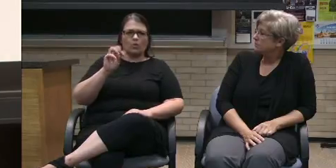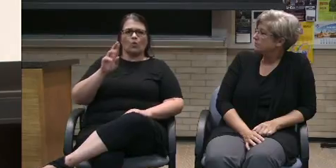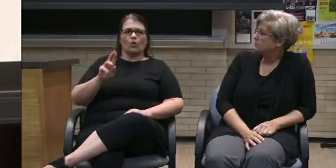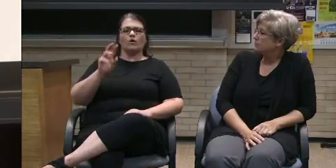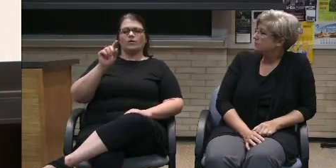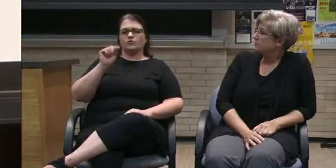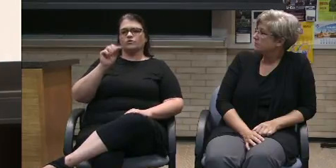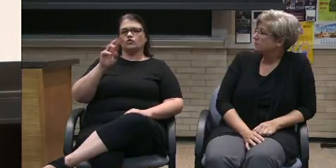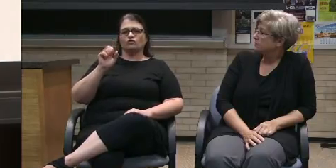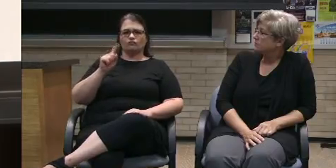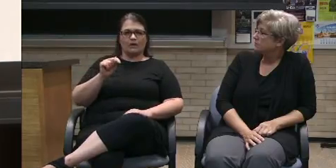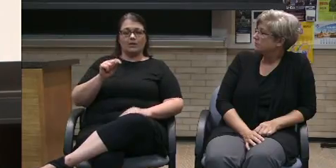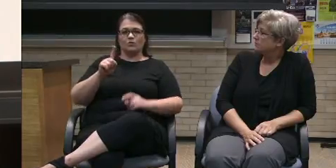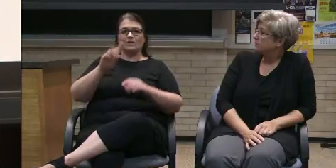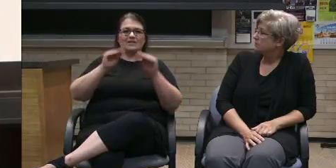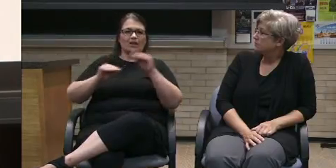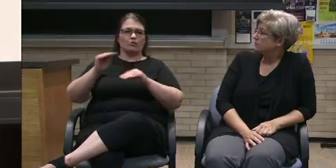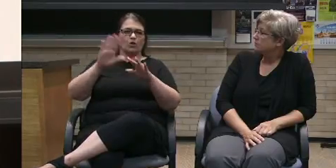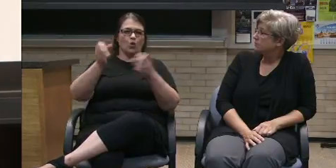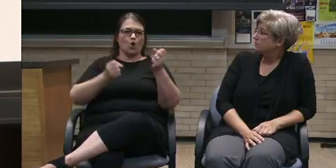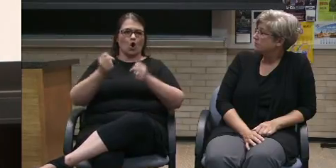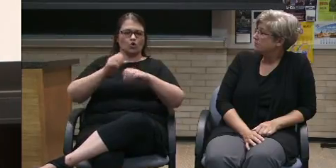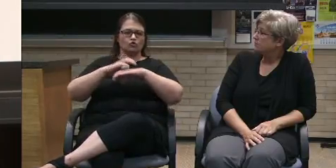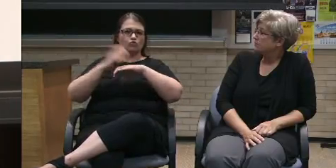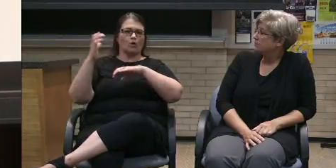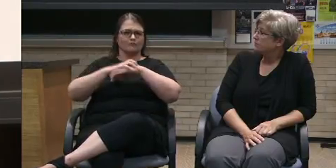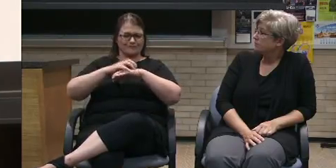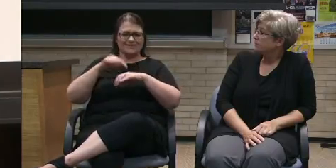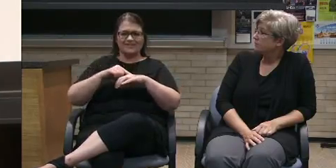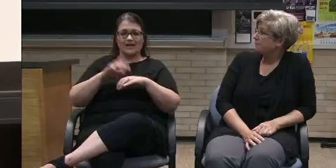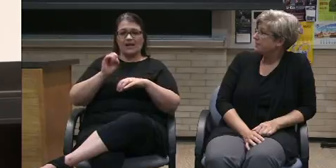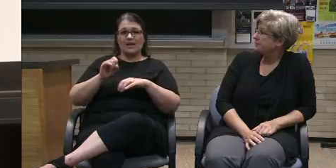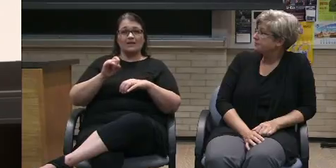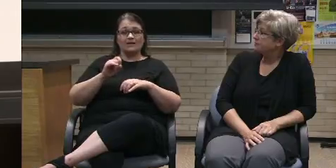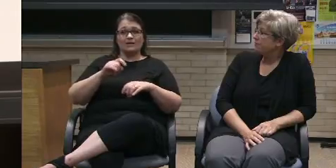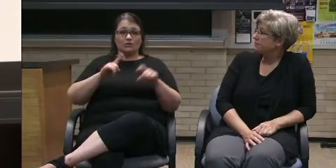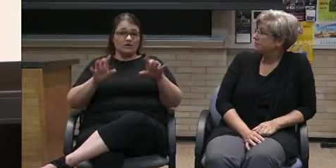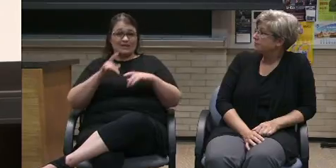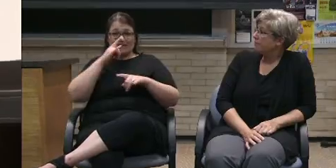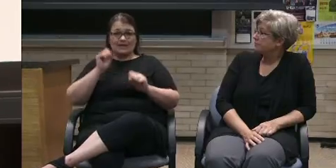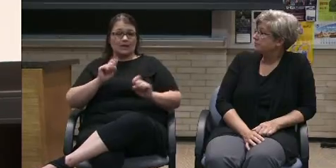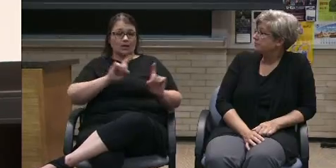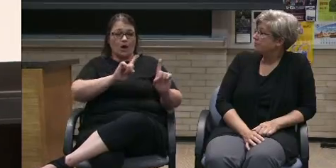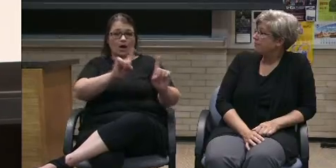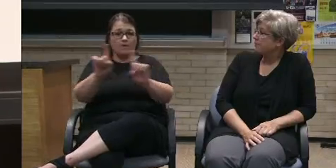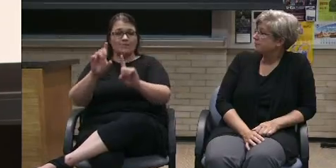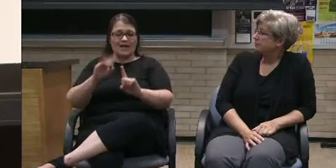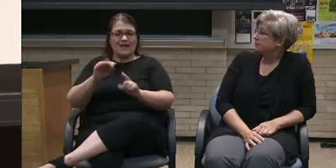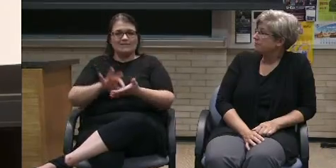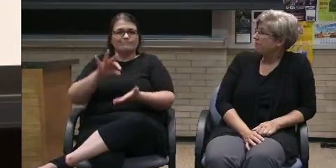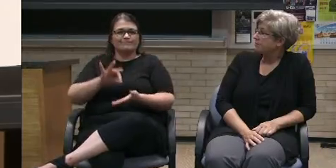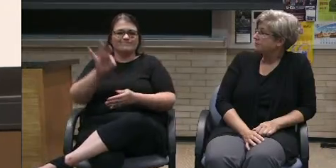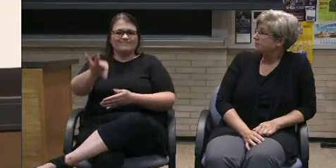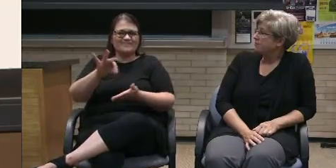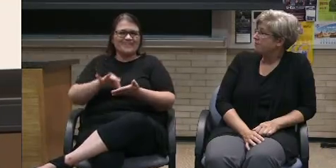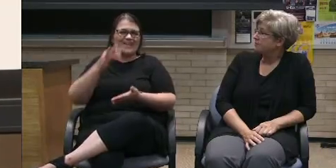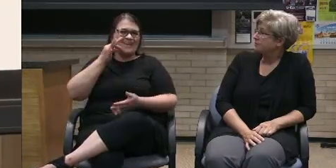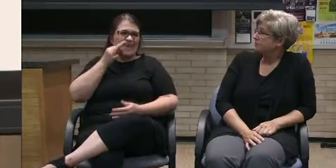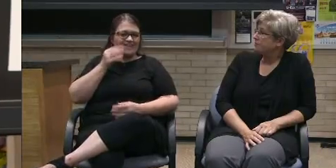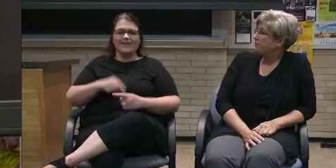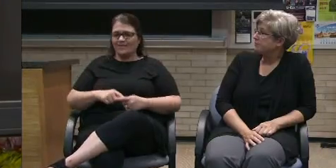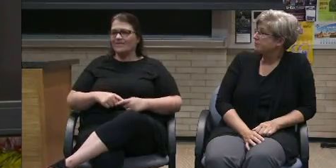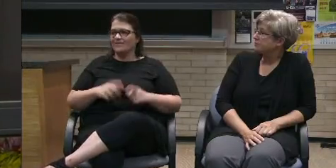the kids come around with their parents, the little ones, and they trick or treat at your trunk. But it's the idea of being a safe Halloween event. In a rural county